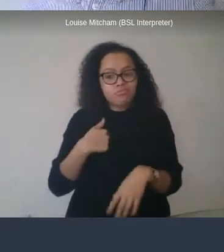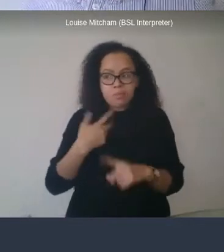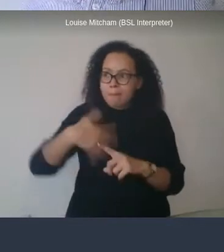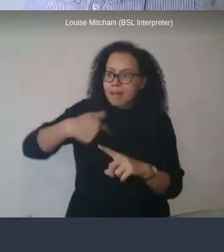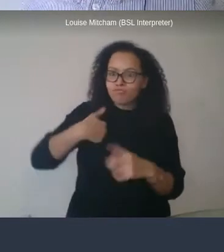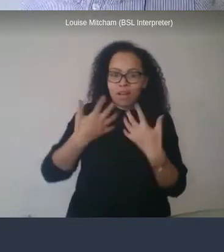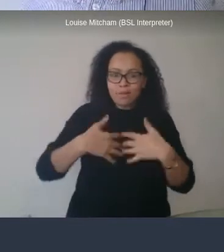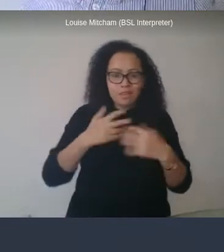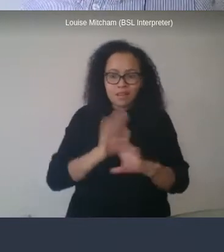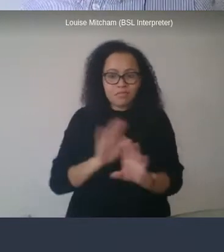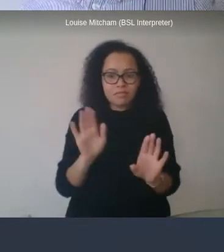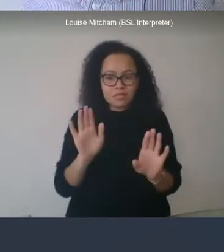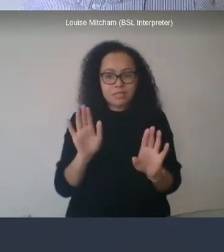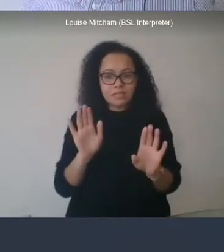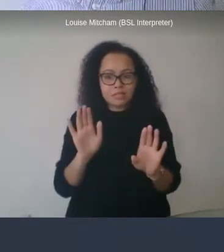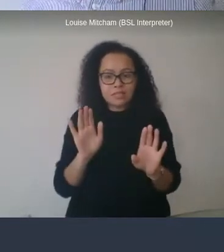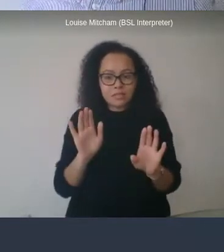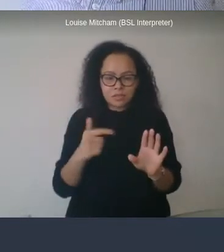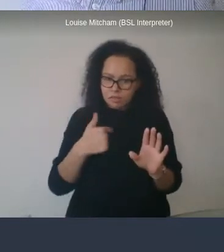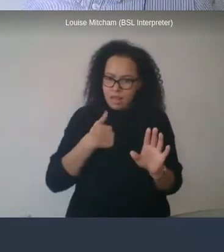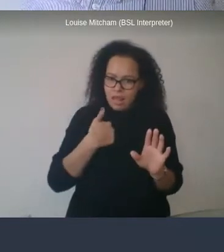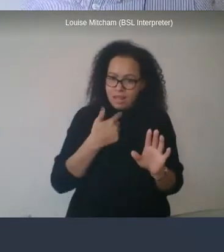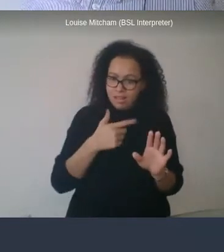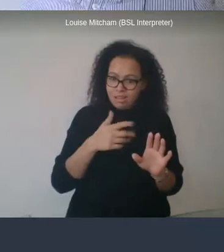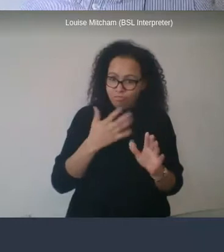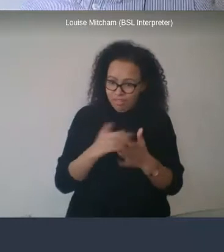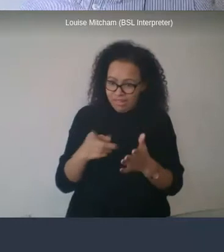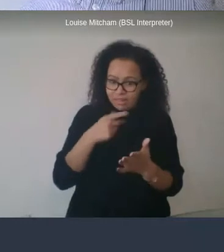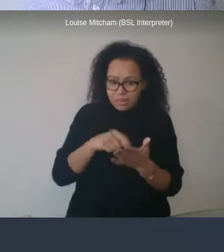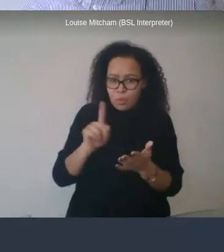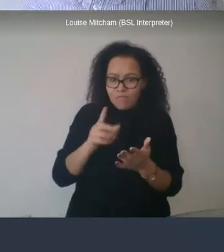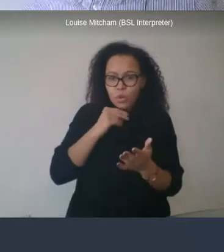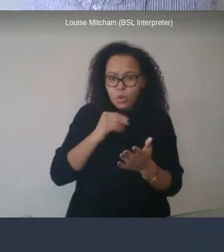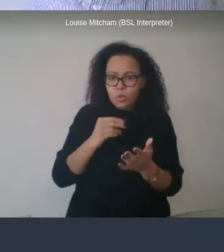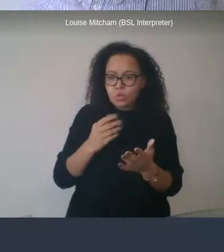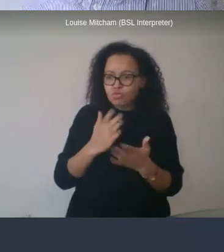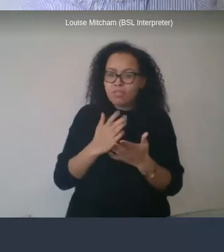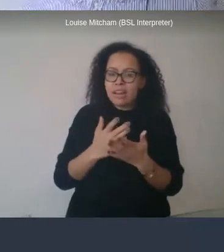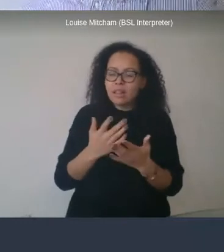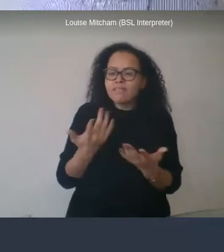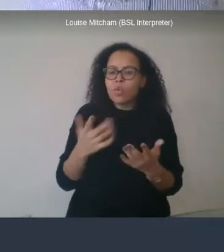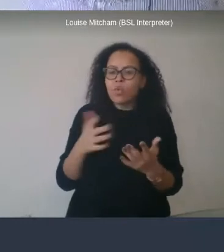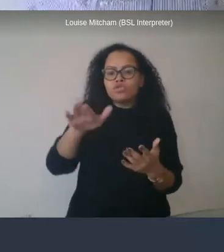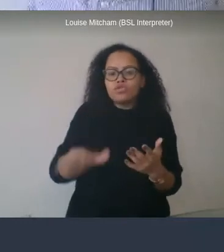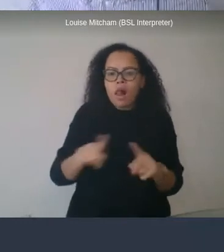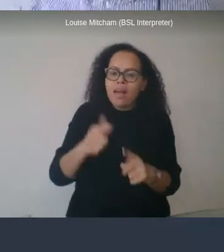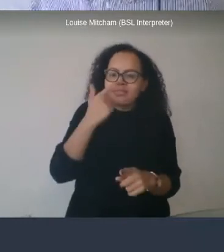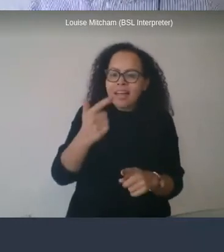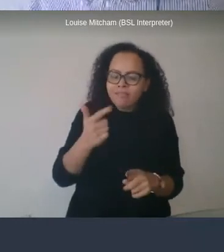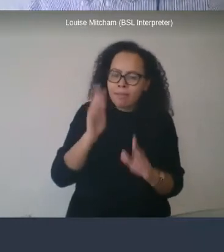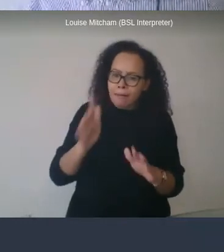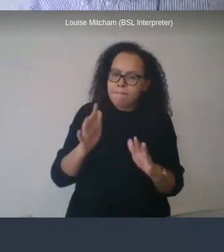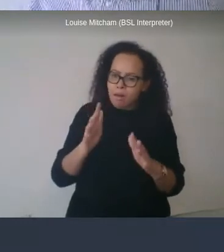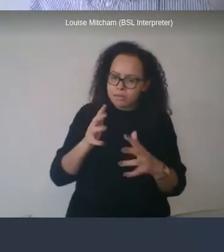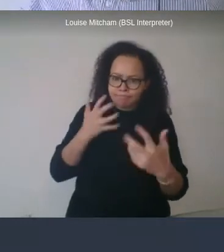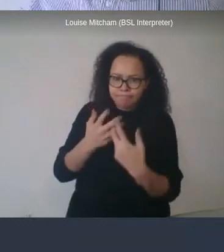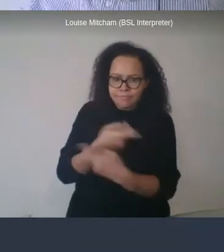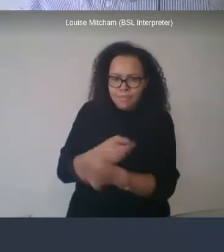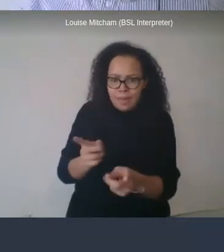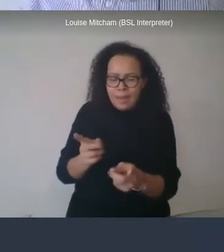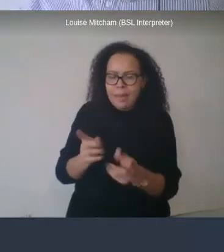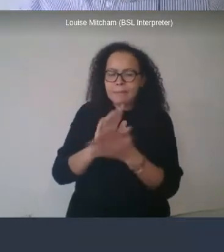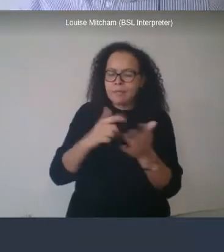meant to be as simple to use for a seven-year-old, I think you've got to come at it a right way. So I always come out with, don't